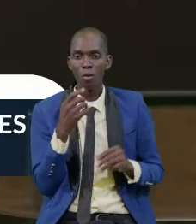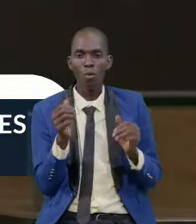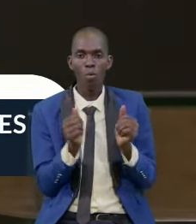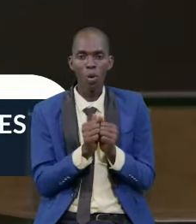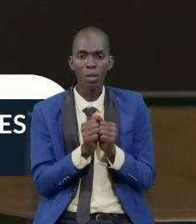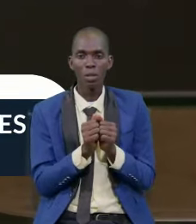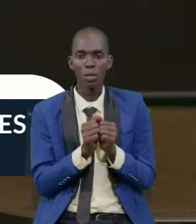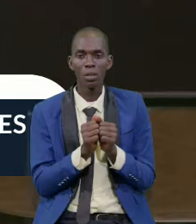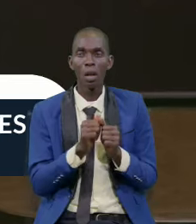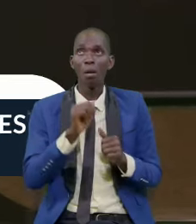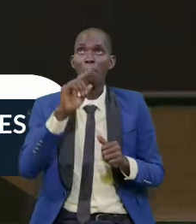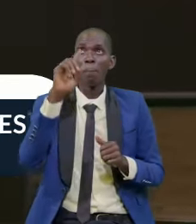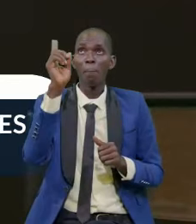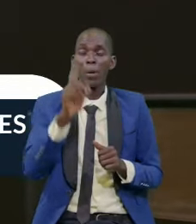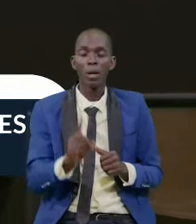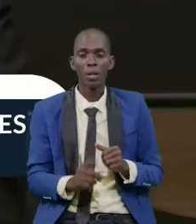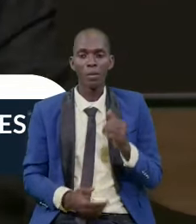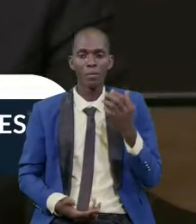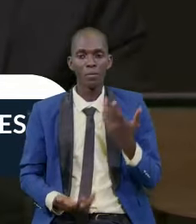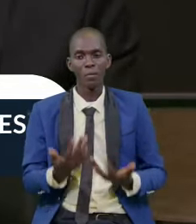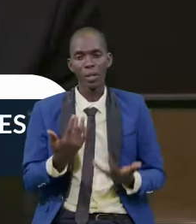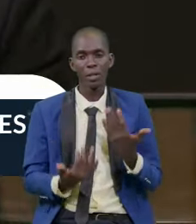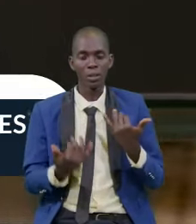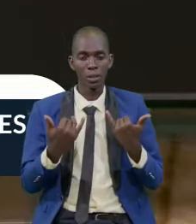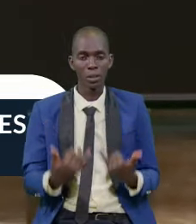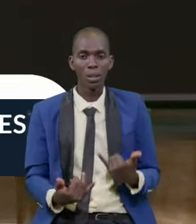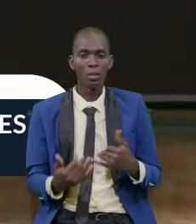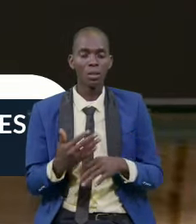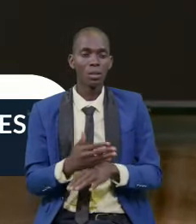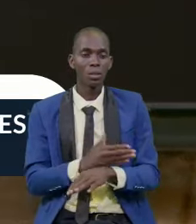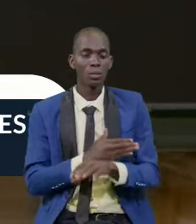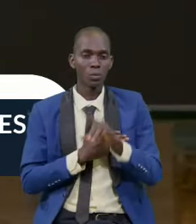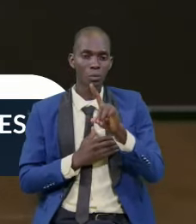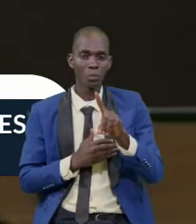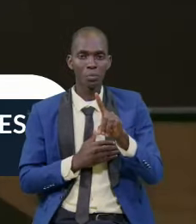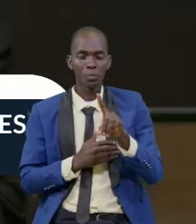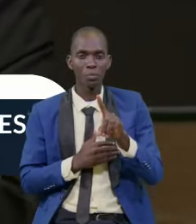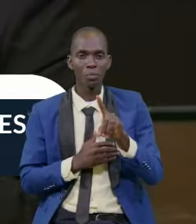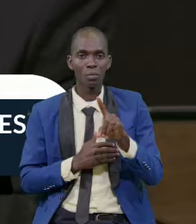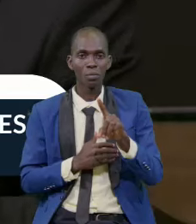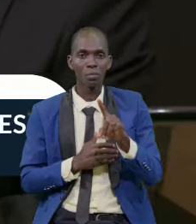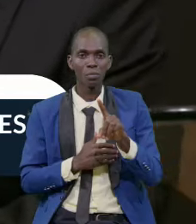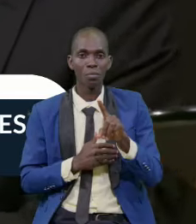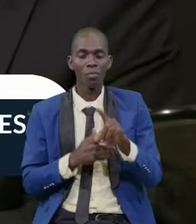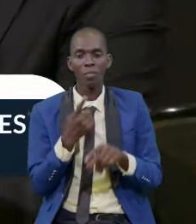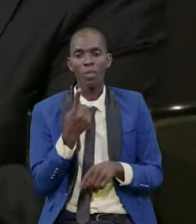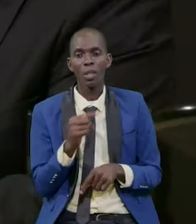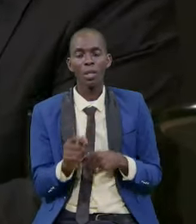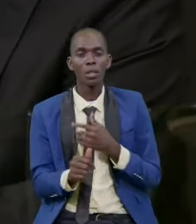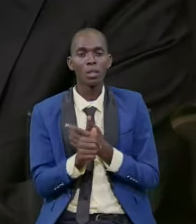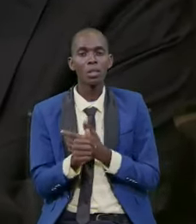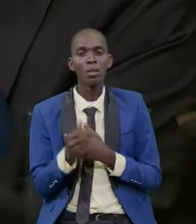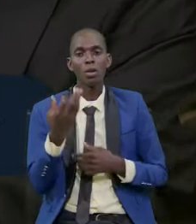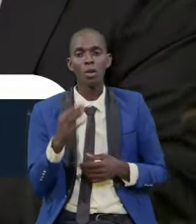with lightning fire. Look at number one. Number one, we're looking at the danger of